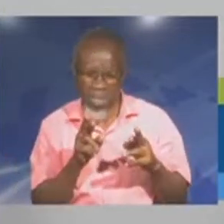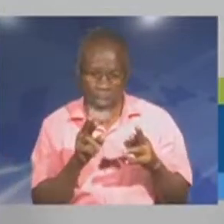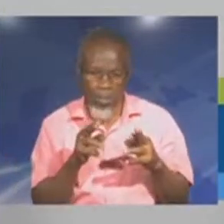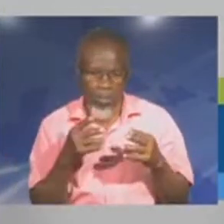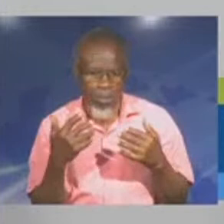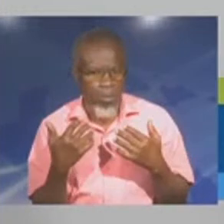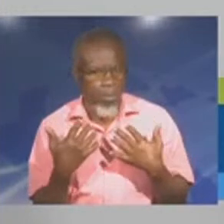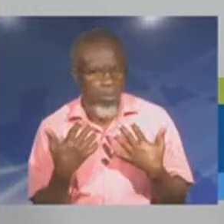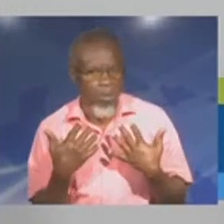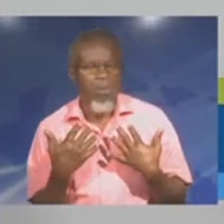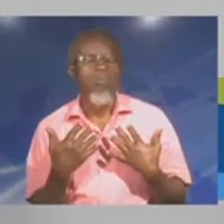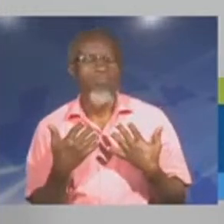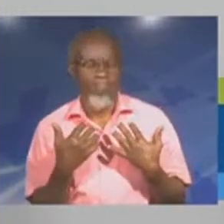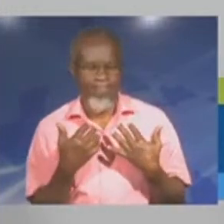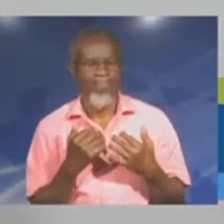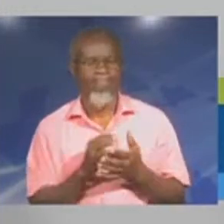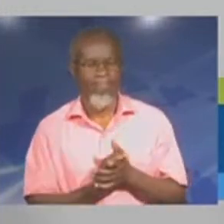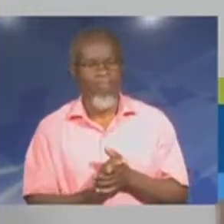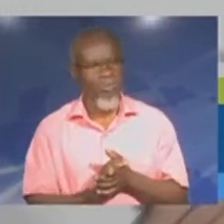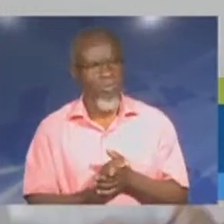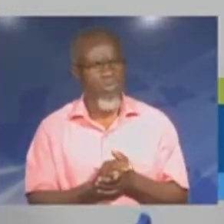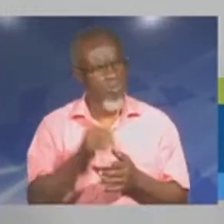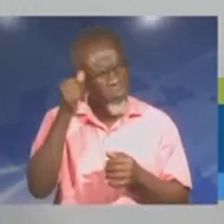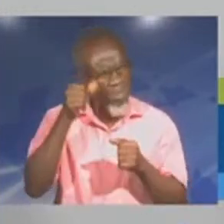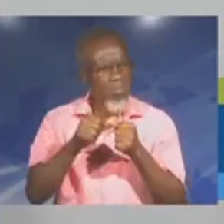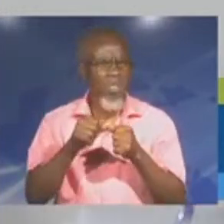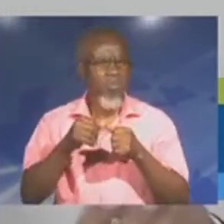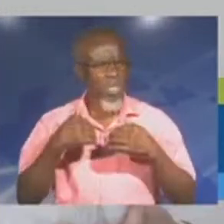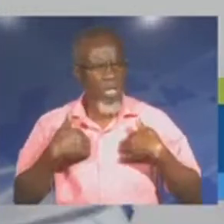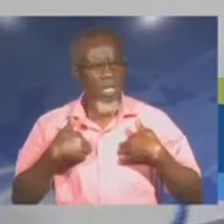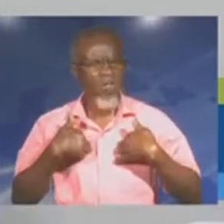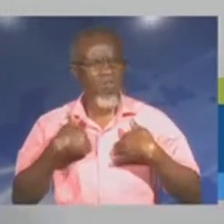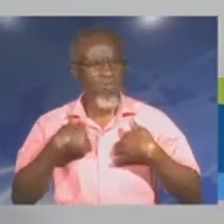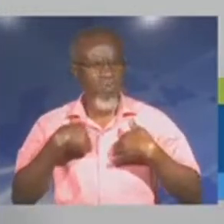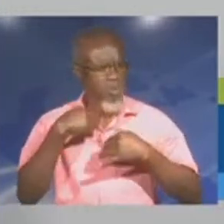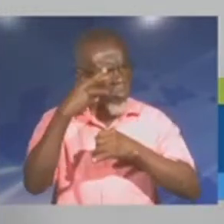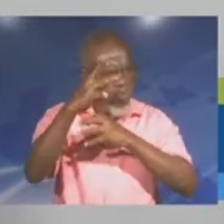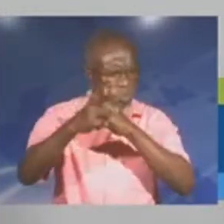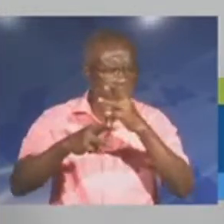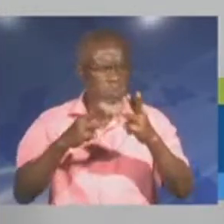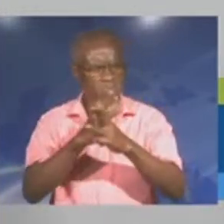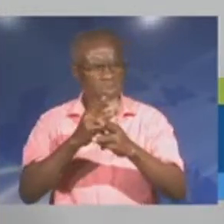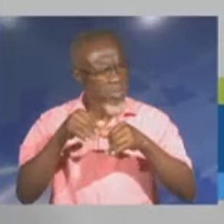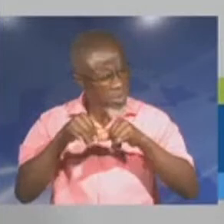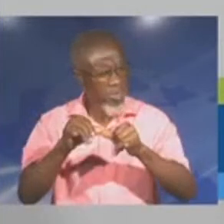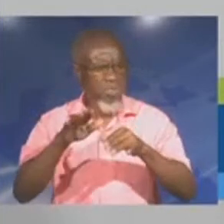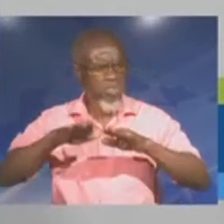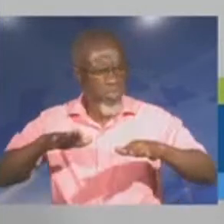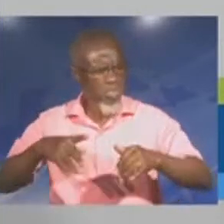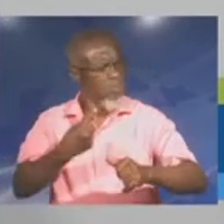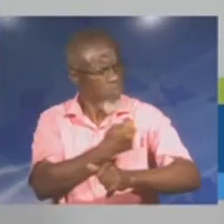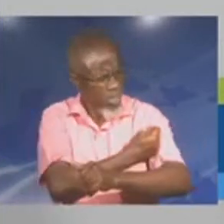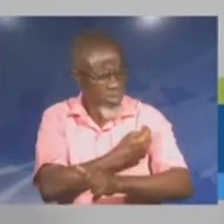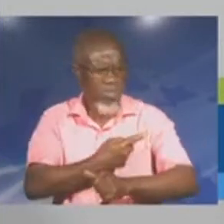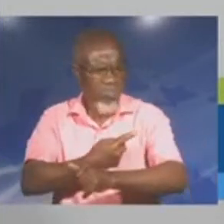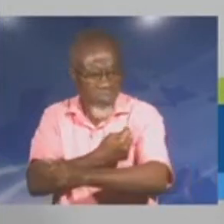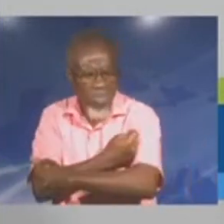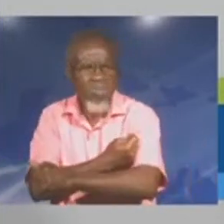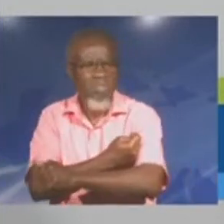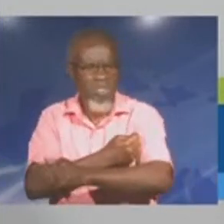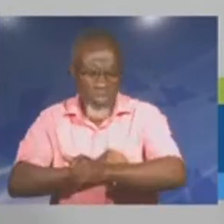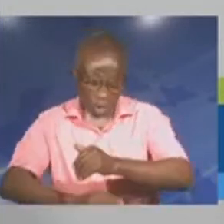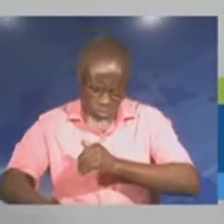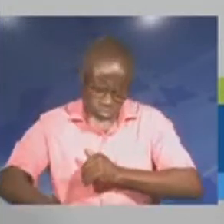been giving your children all through the years, yes, they will cry, yes. Don't over-exaggerate